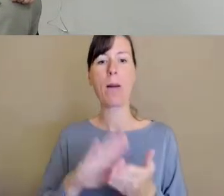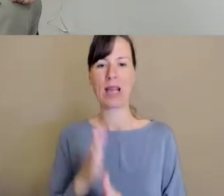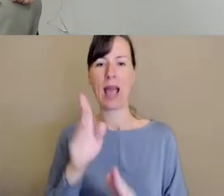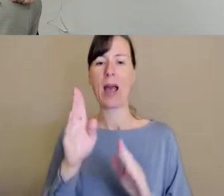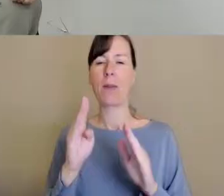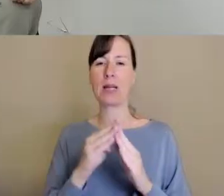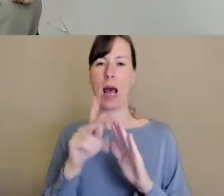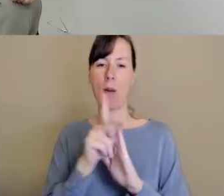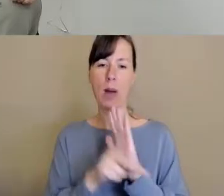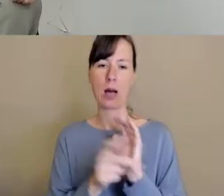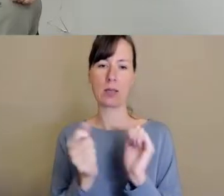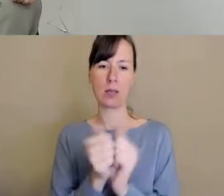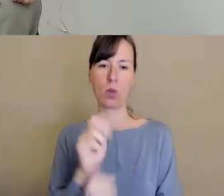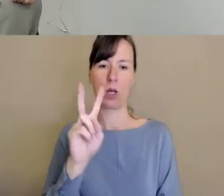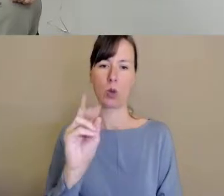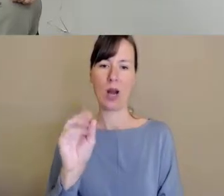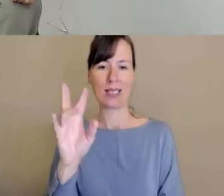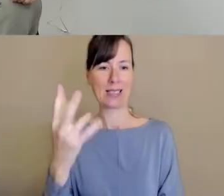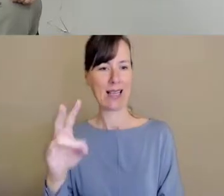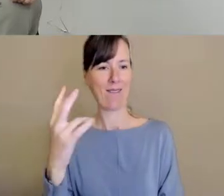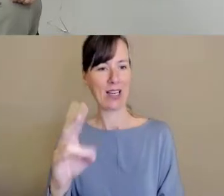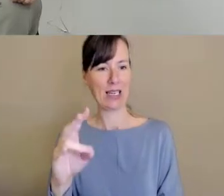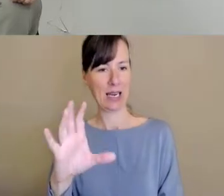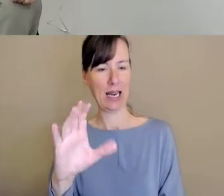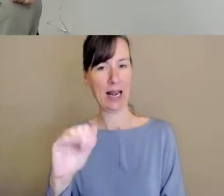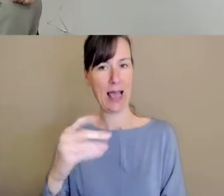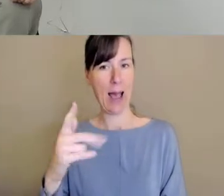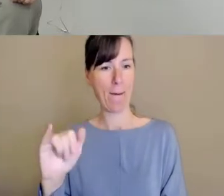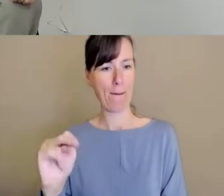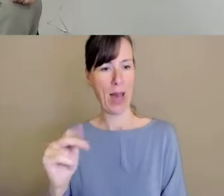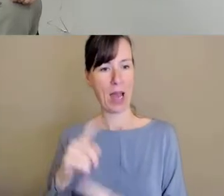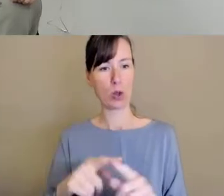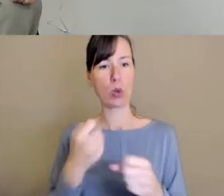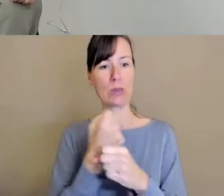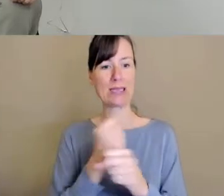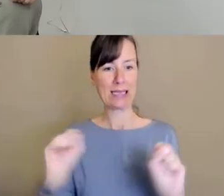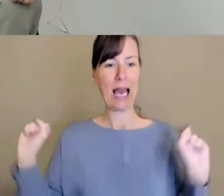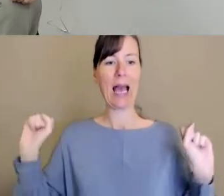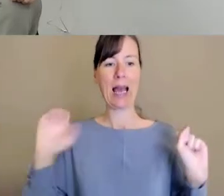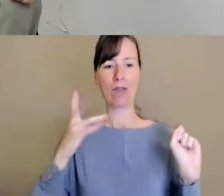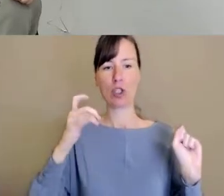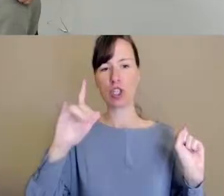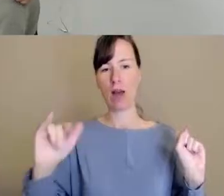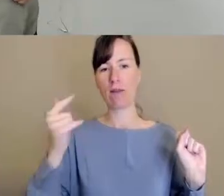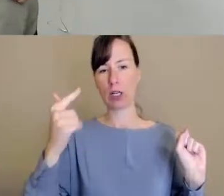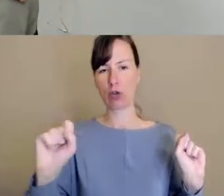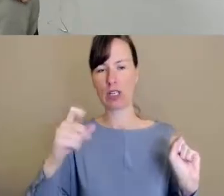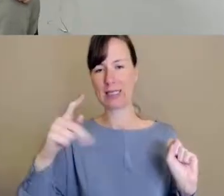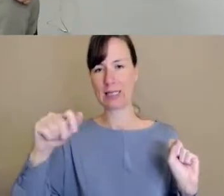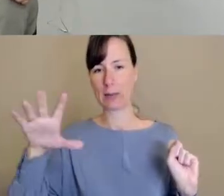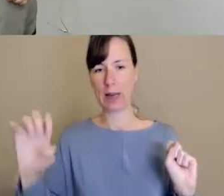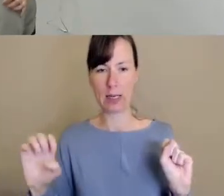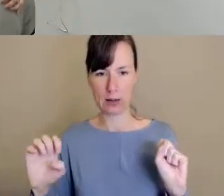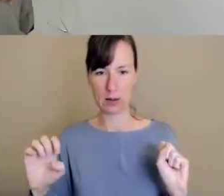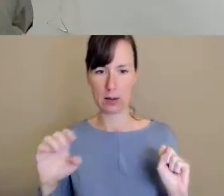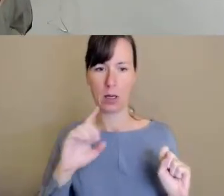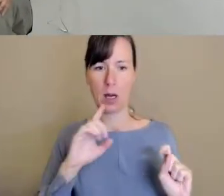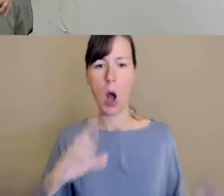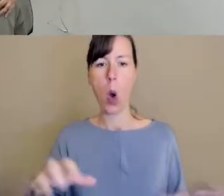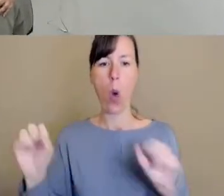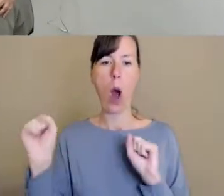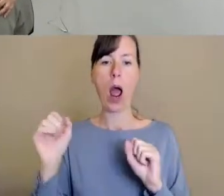perpetuity will advance the goals of the Green Infrastructure Plan, the Greater Cheverly Sector Plan, and the Strategic